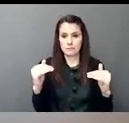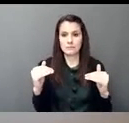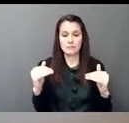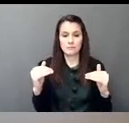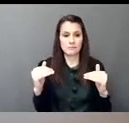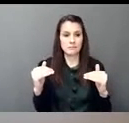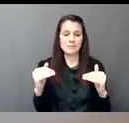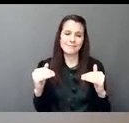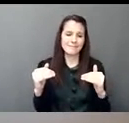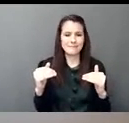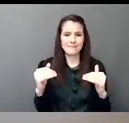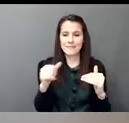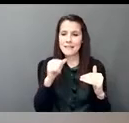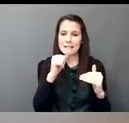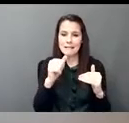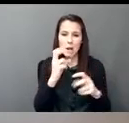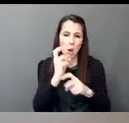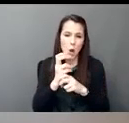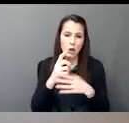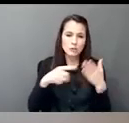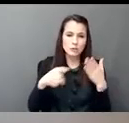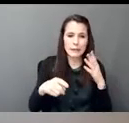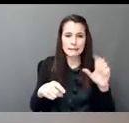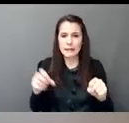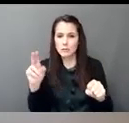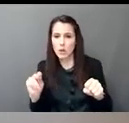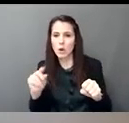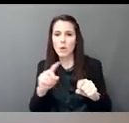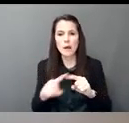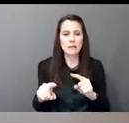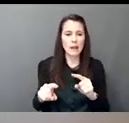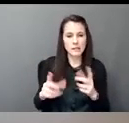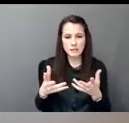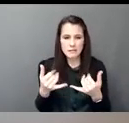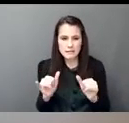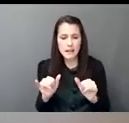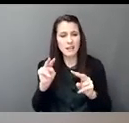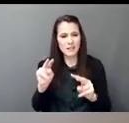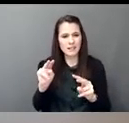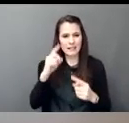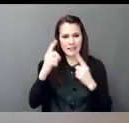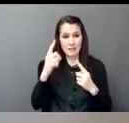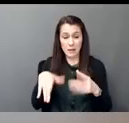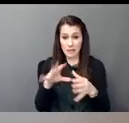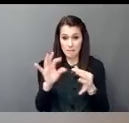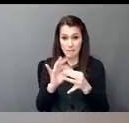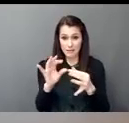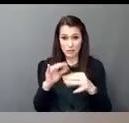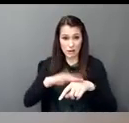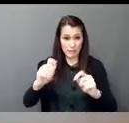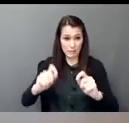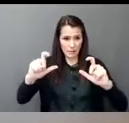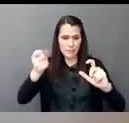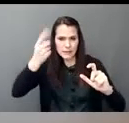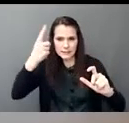a hard check, but is more of a soft check, does the message make sense? The screenshot that I